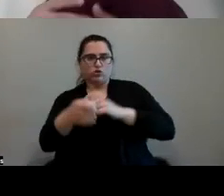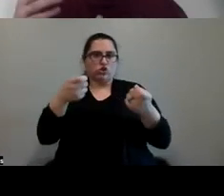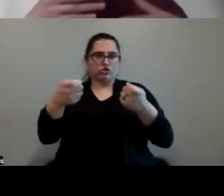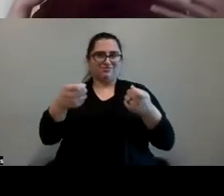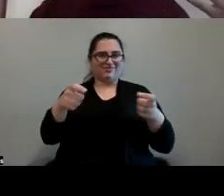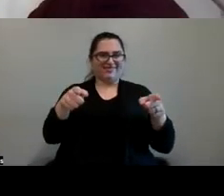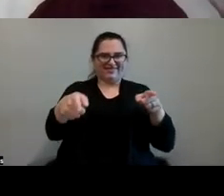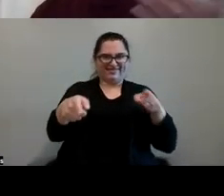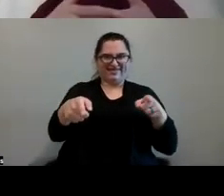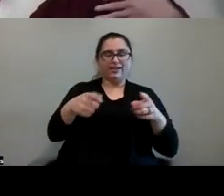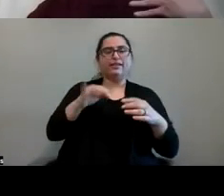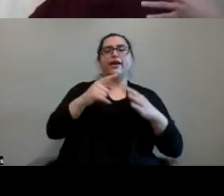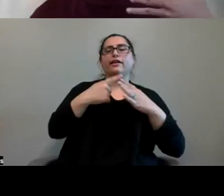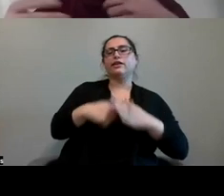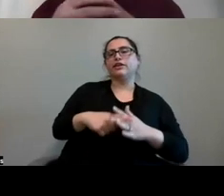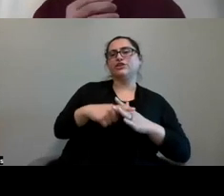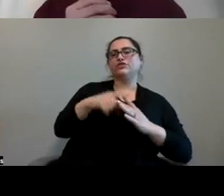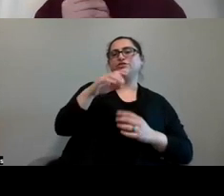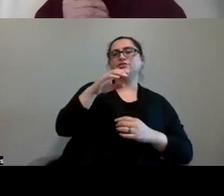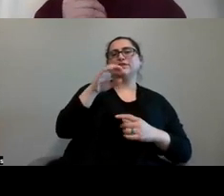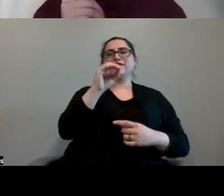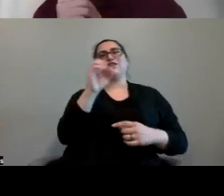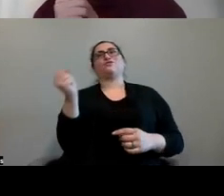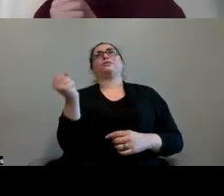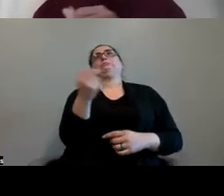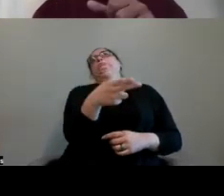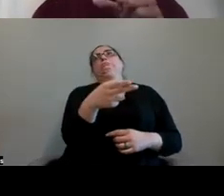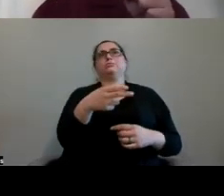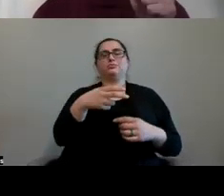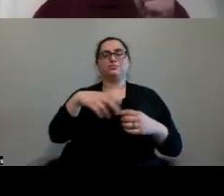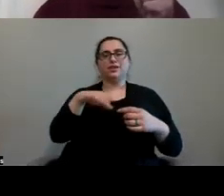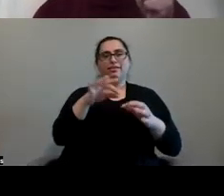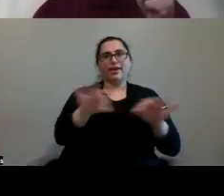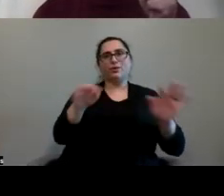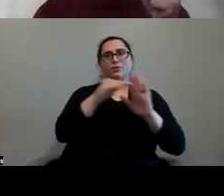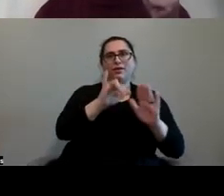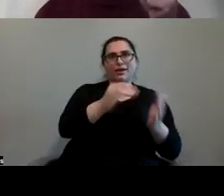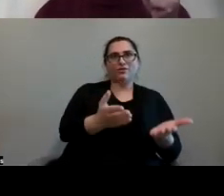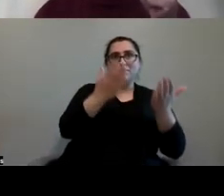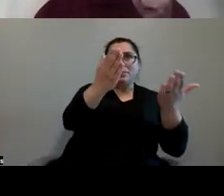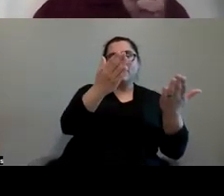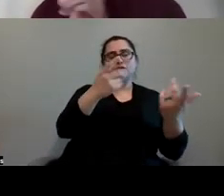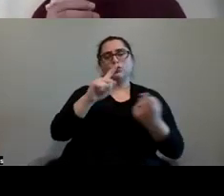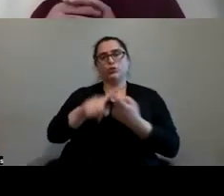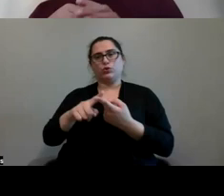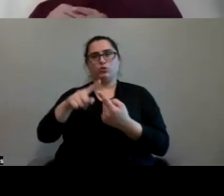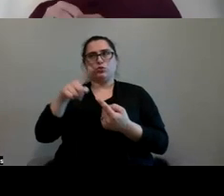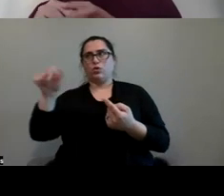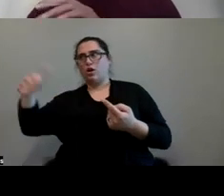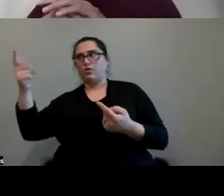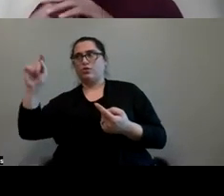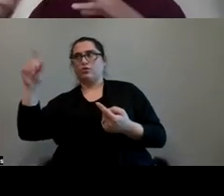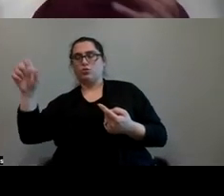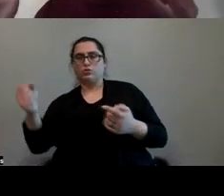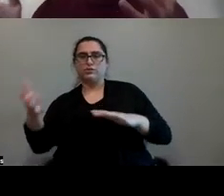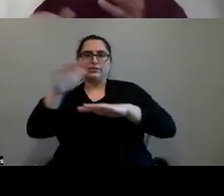initial zero shot or that initial language model recommended set. Something that we've actually kind of